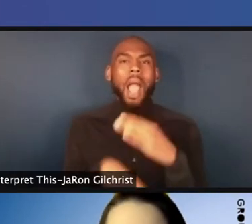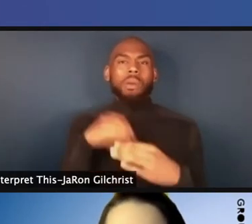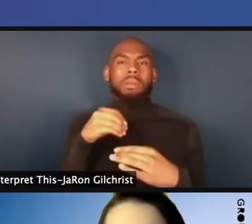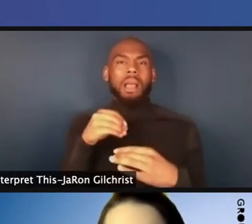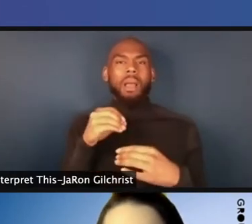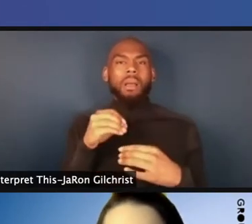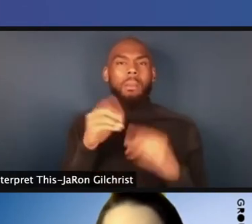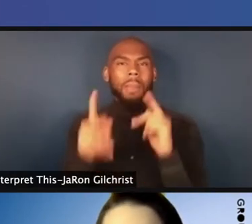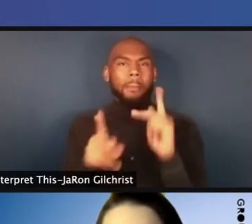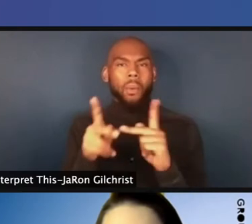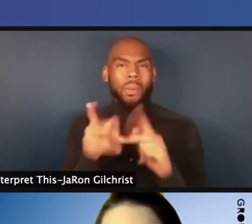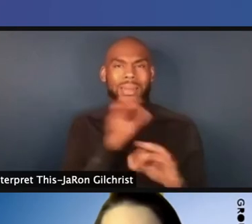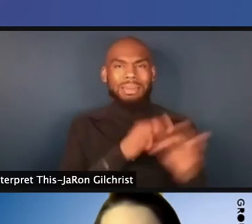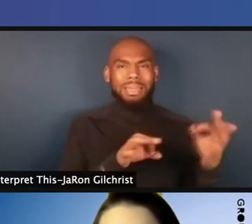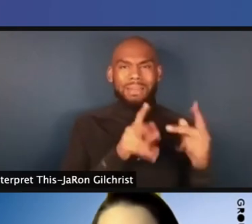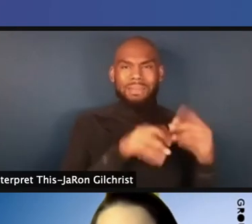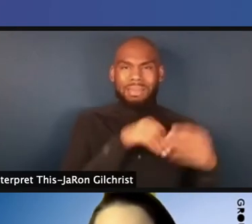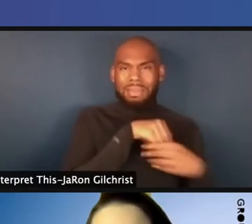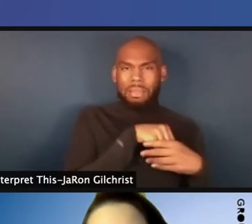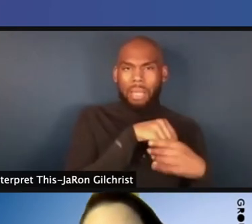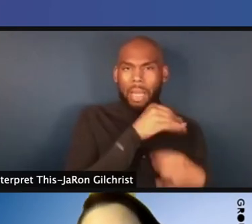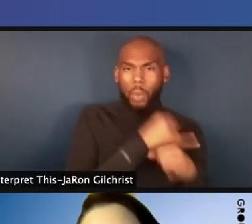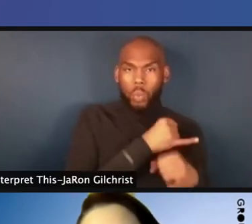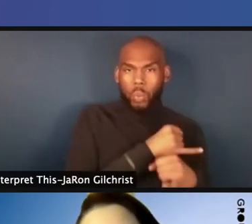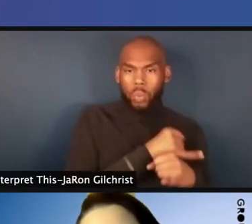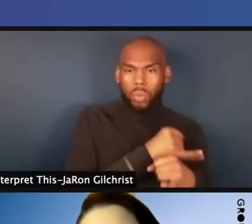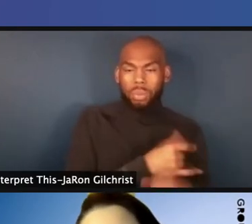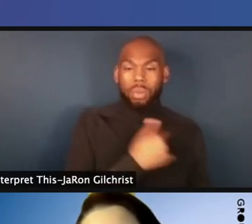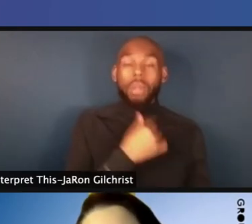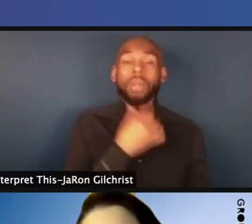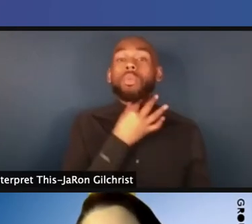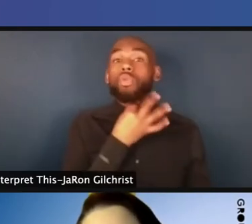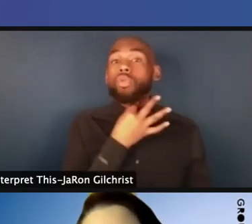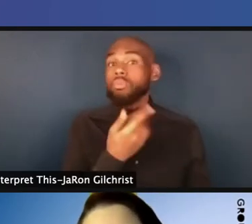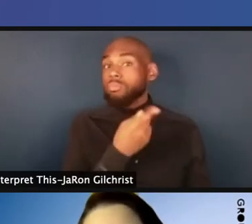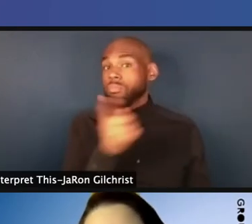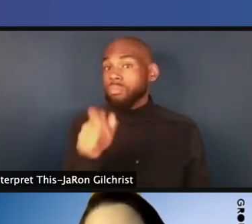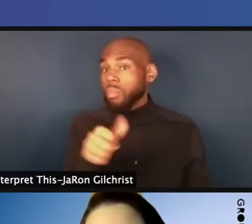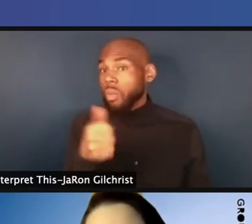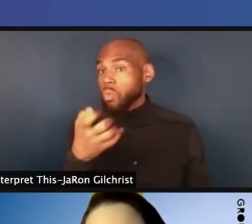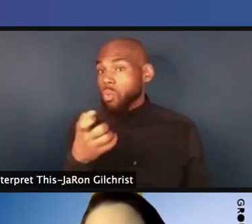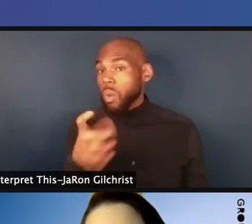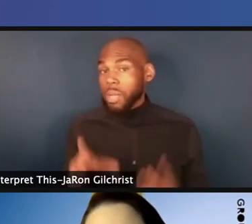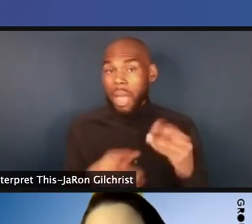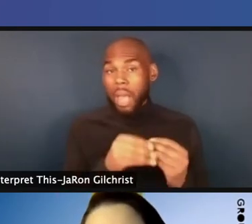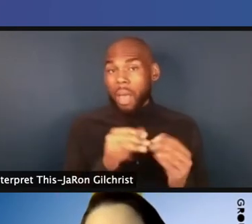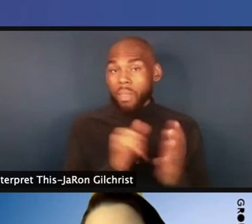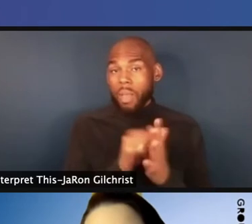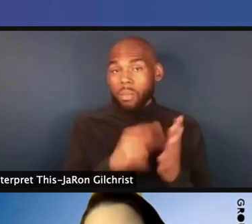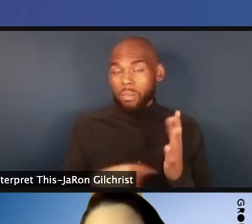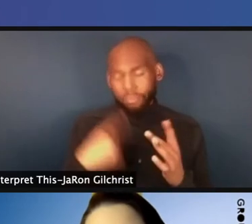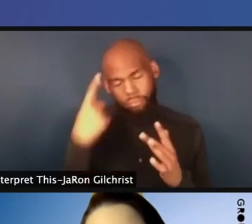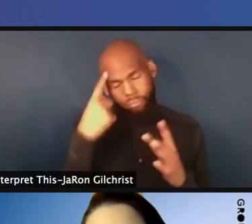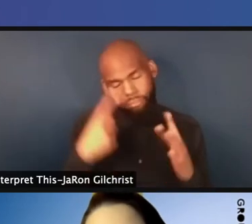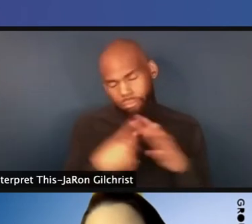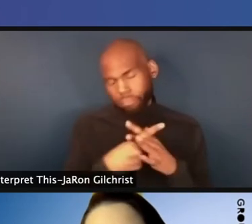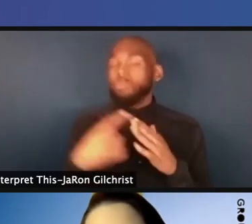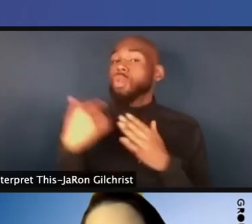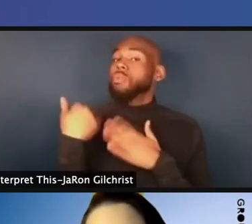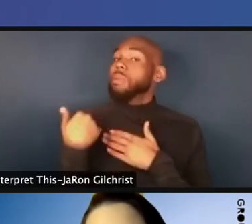do you, you know, I mean, and you know, I'm curious, others want to jump in on that, but that's where my head goes first, is that sense of